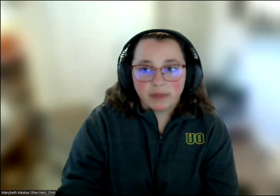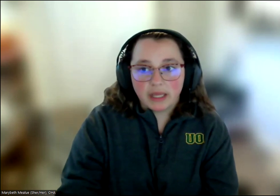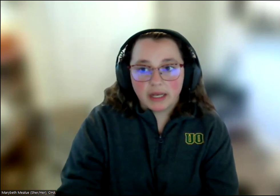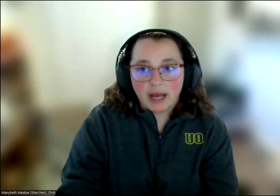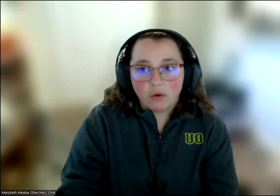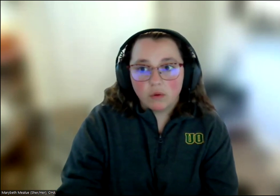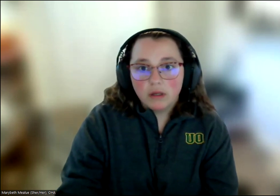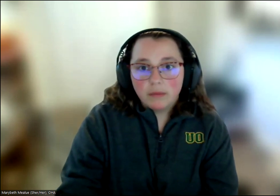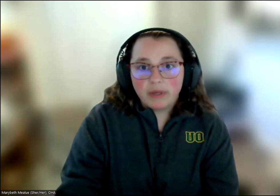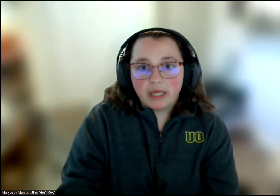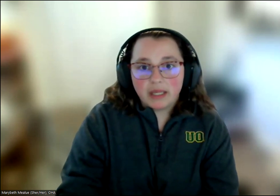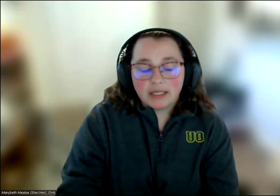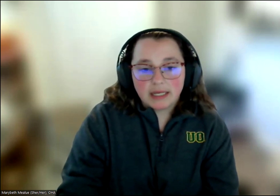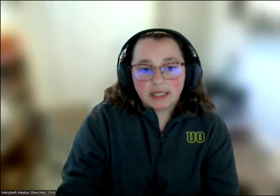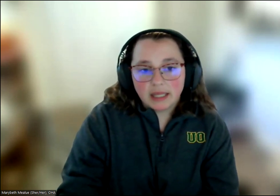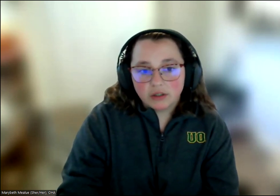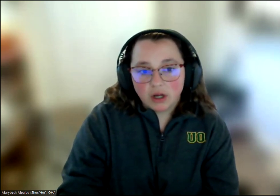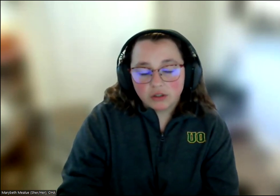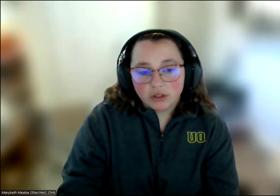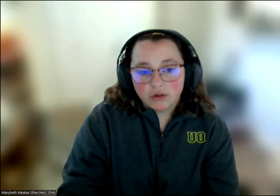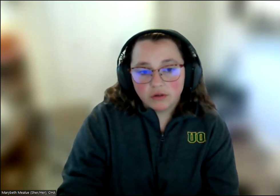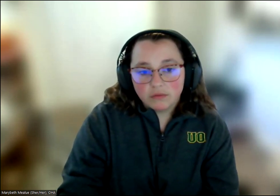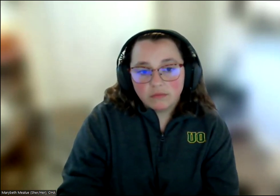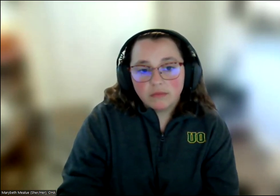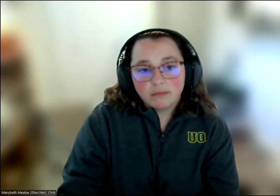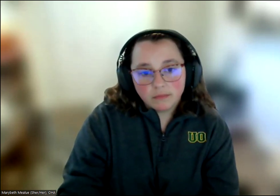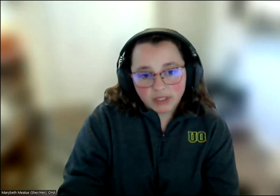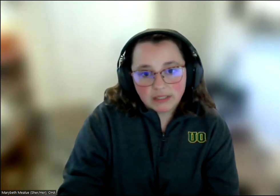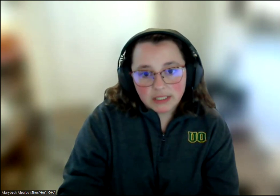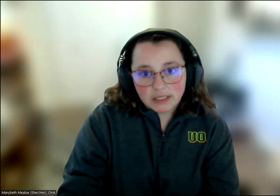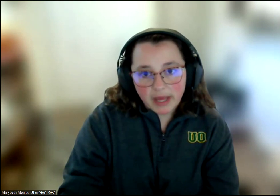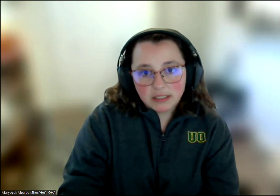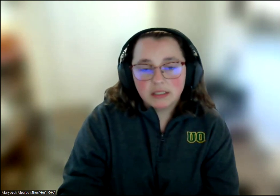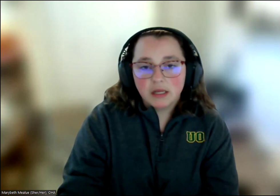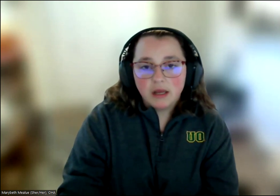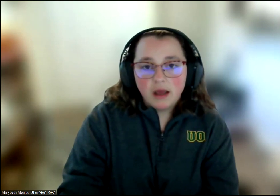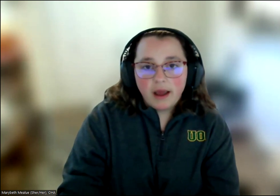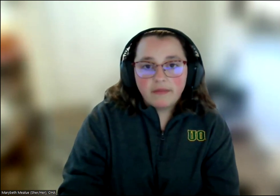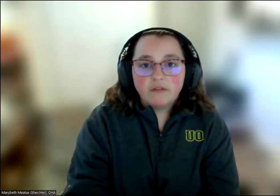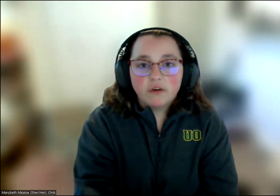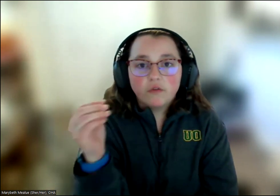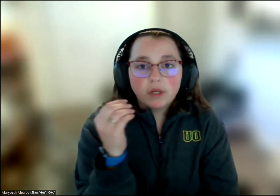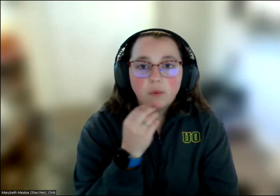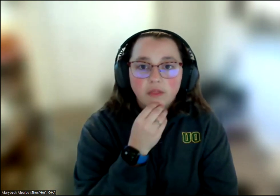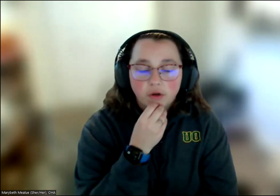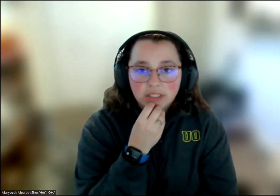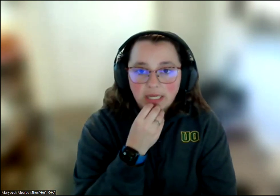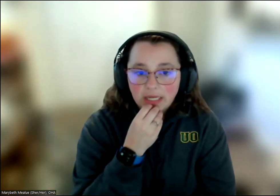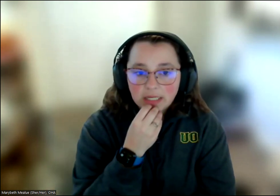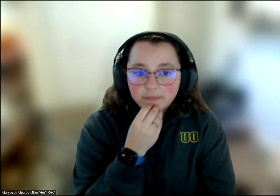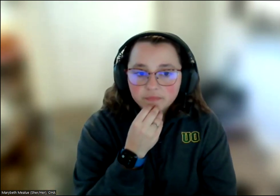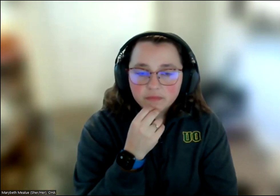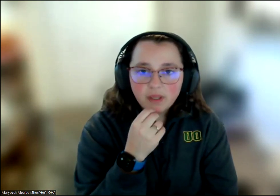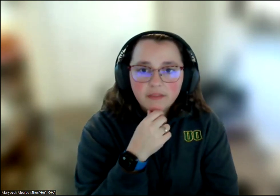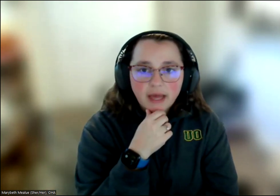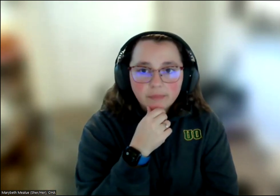drug treatment can now be in the setting that their doctor believes is the best. And then for